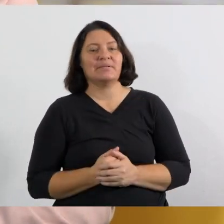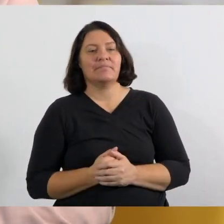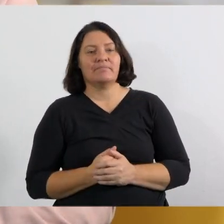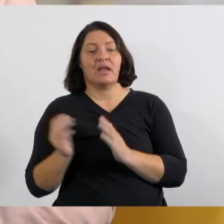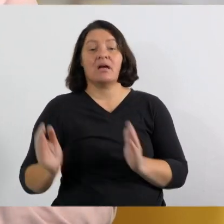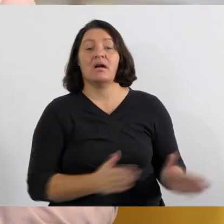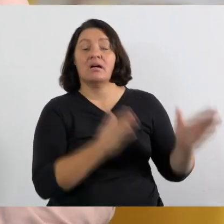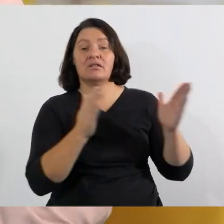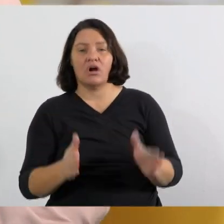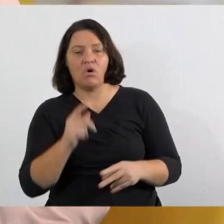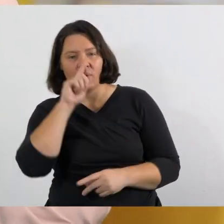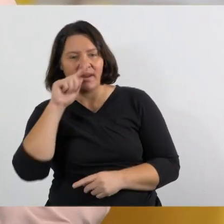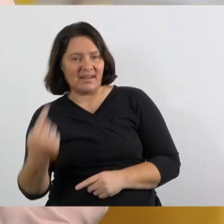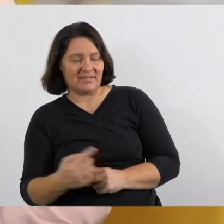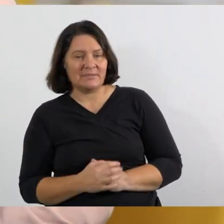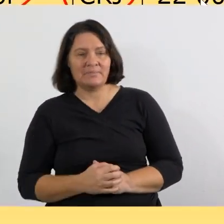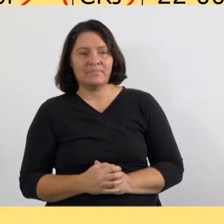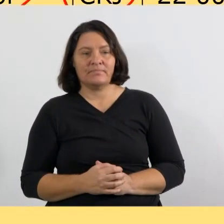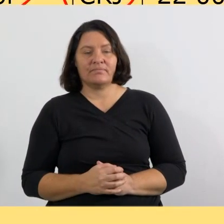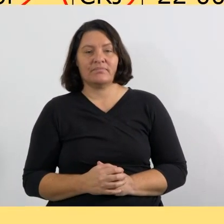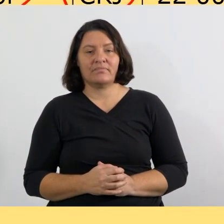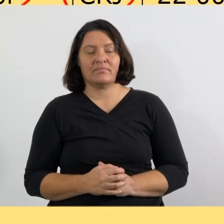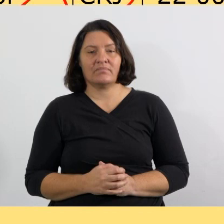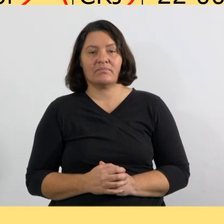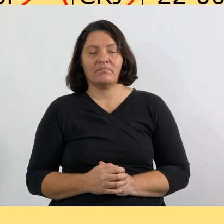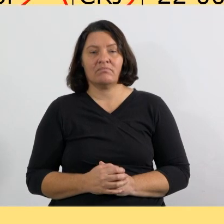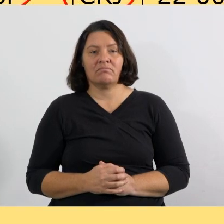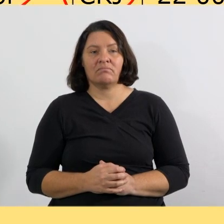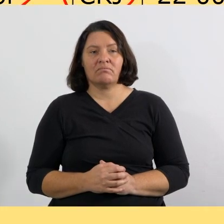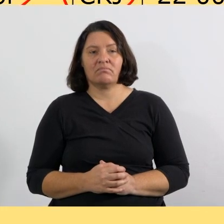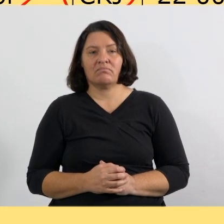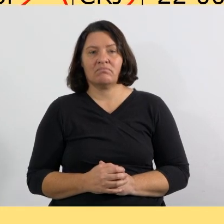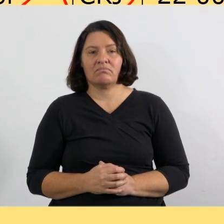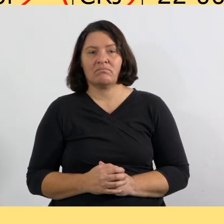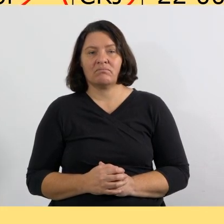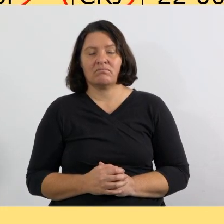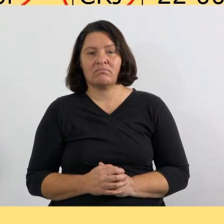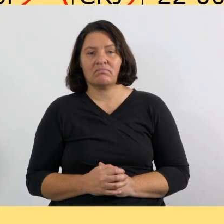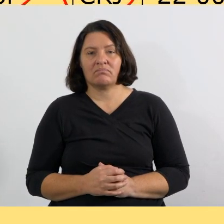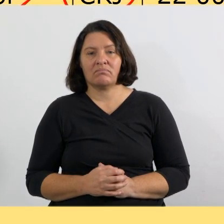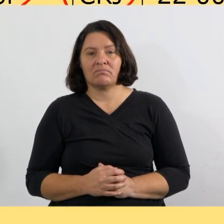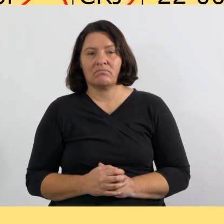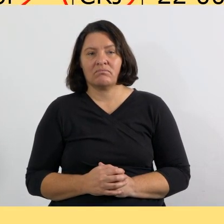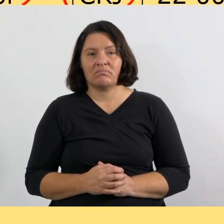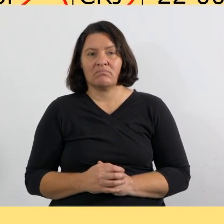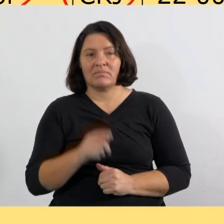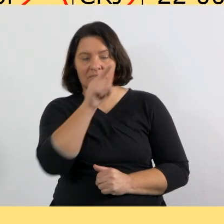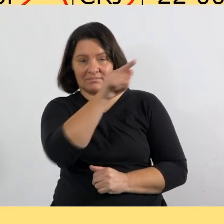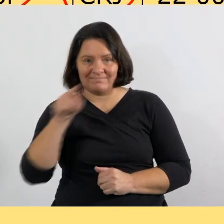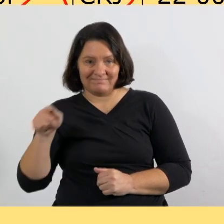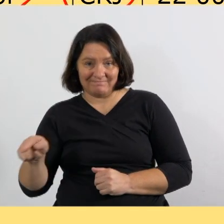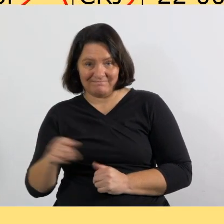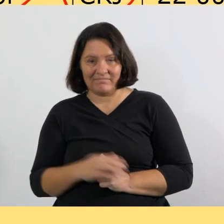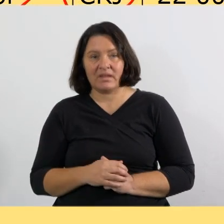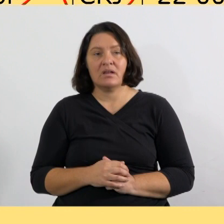now go and look at another one. The next one then becomes there is the arrow pointing